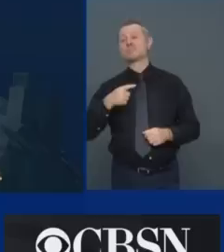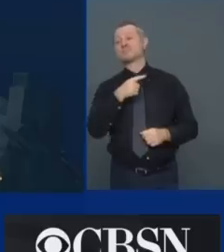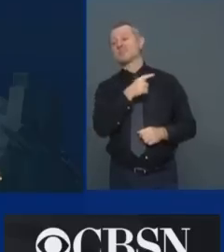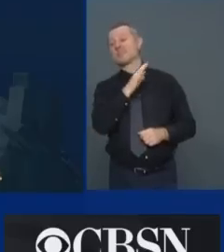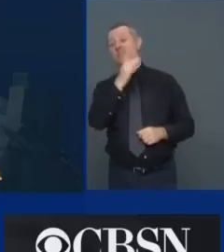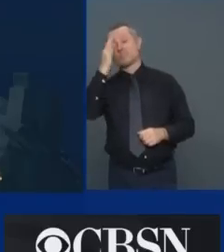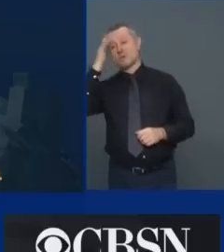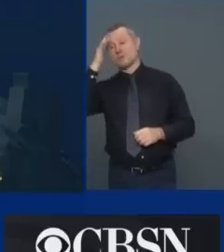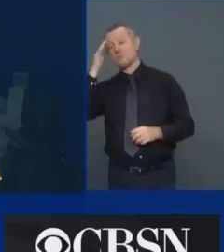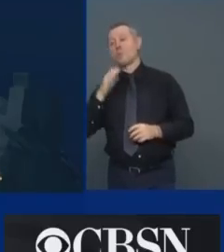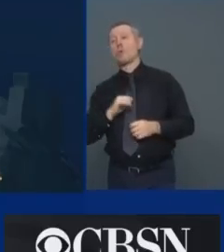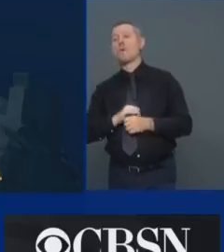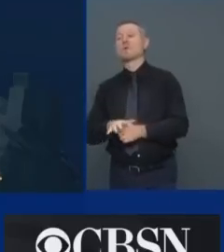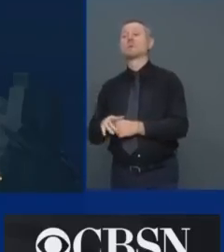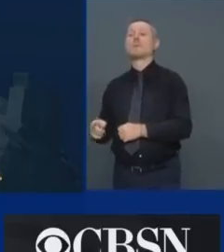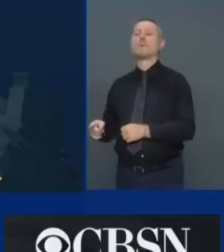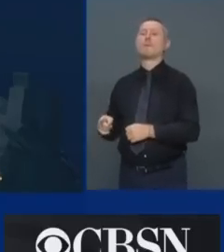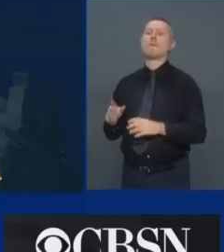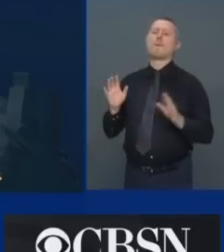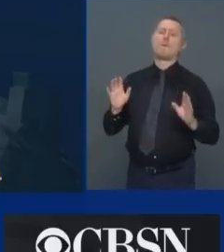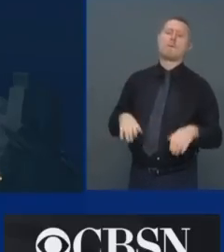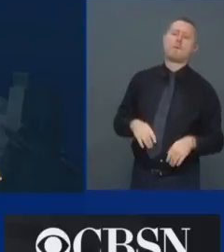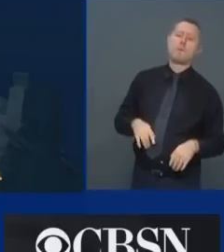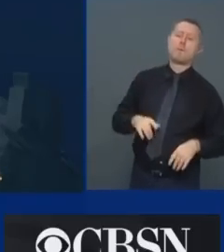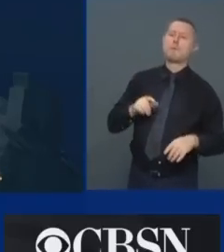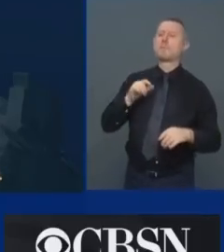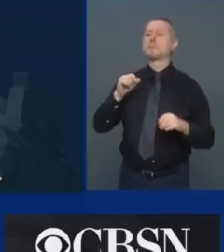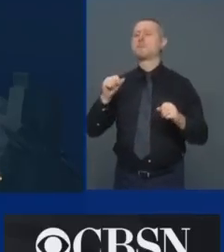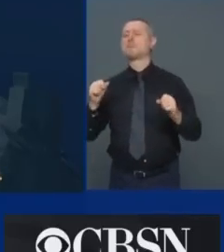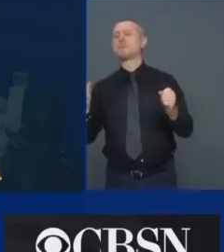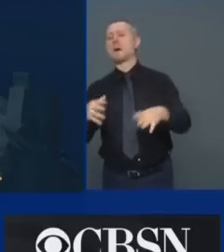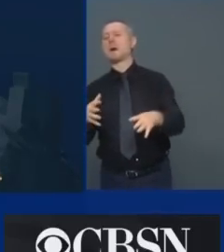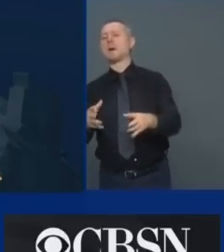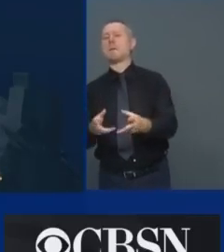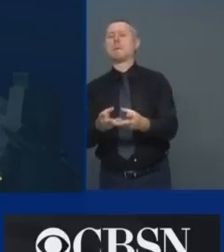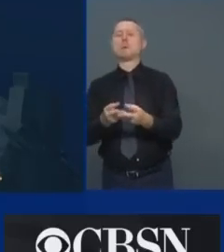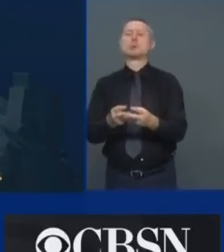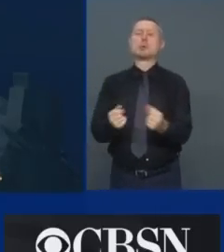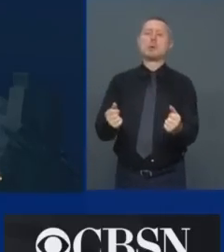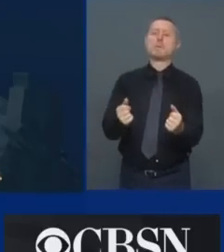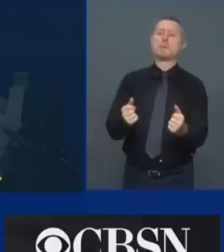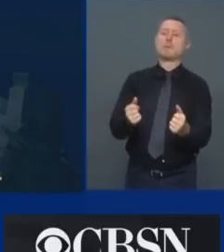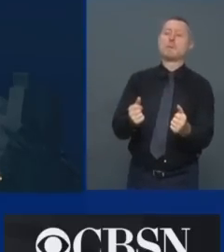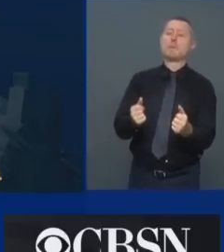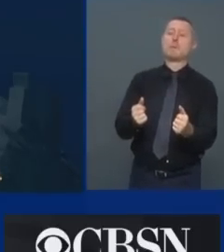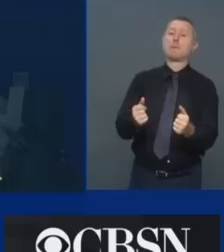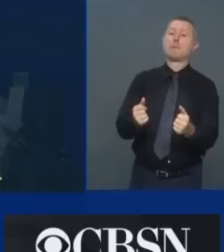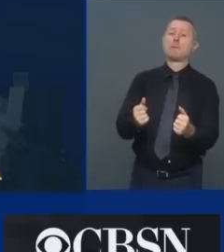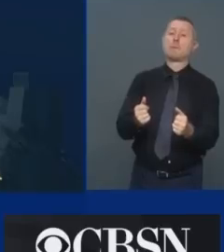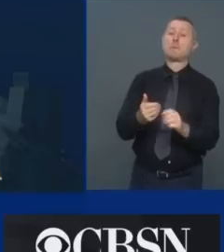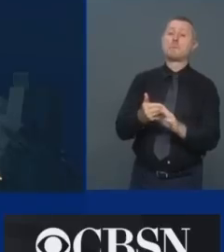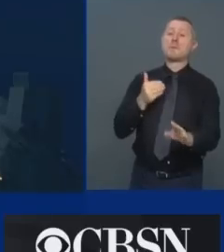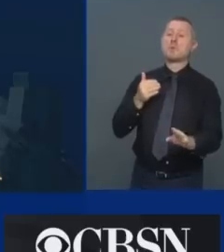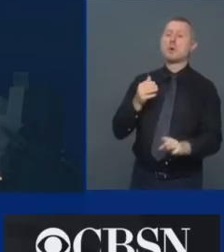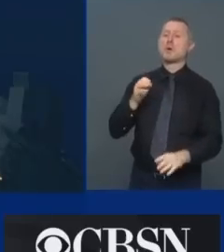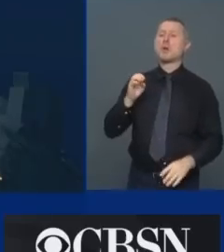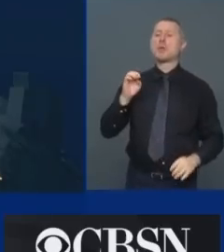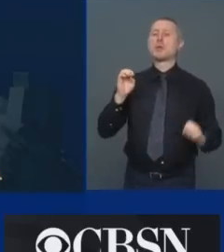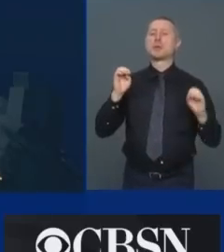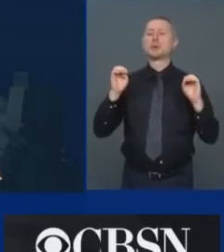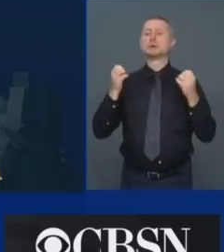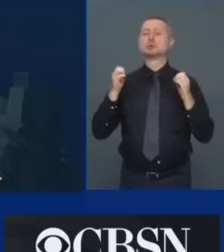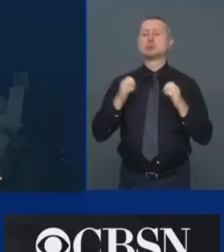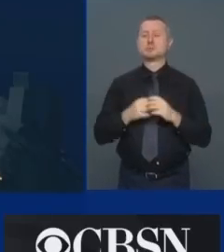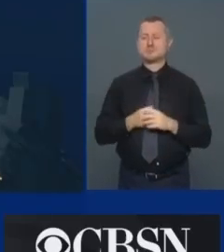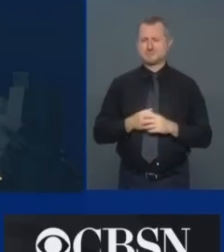COVID? It'll magically disappear. It'll be gone by Easter. The president was in